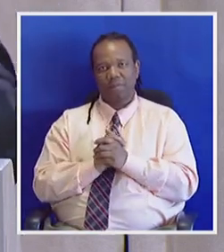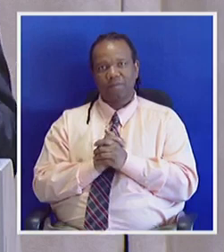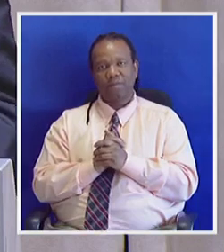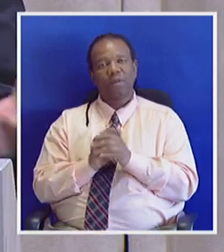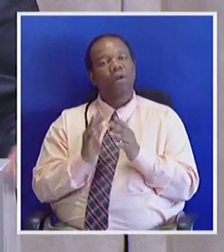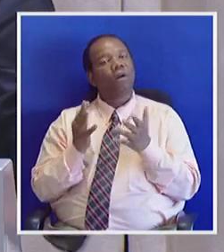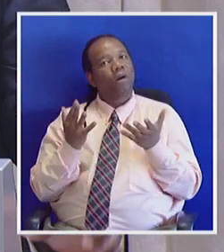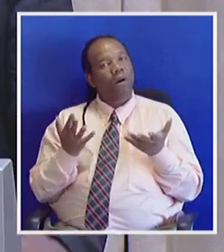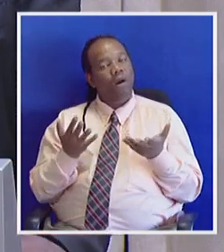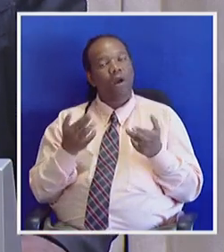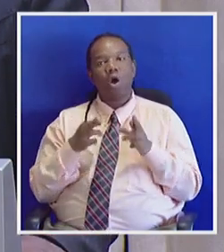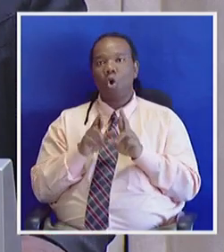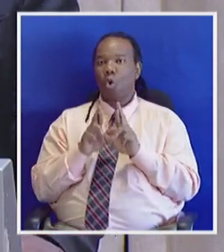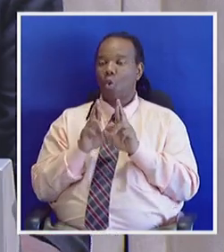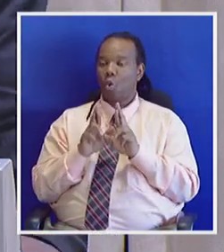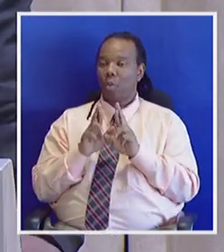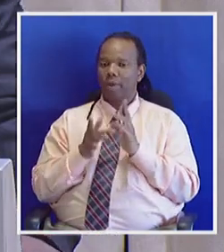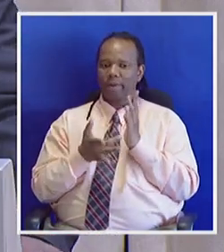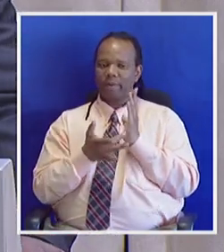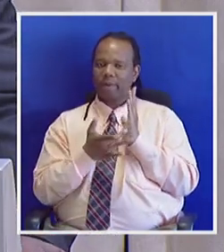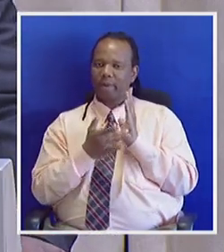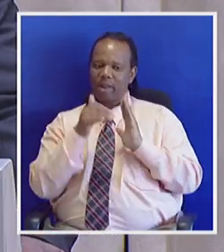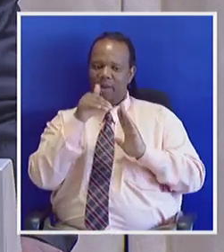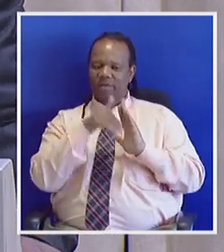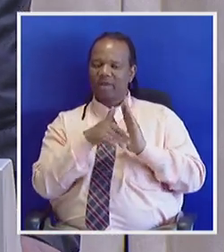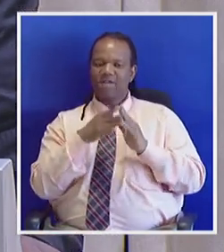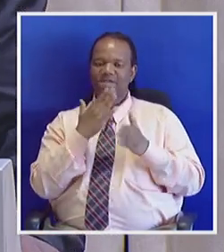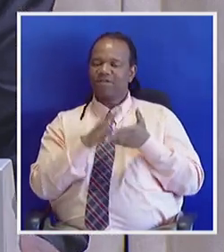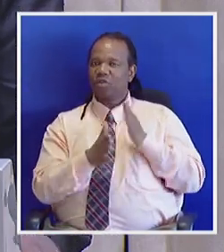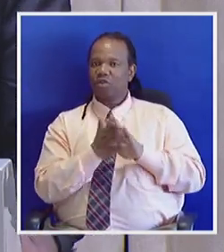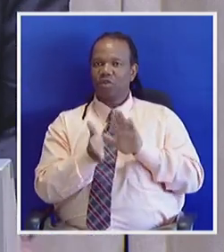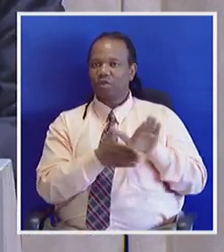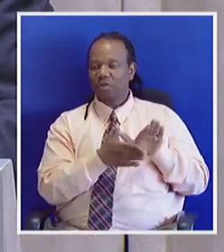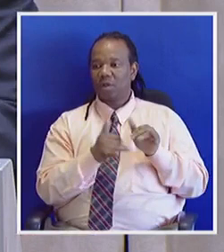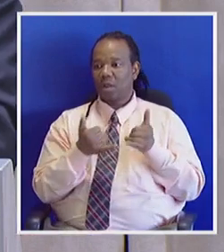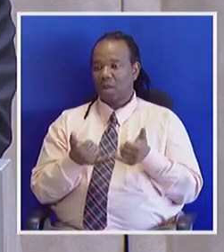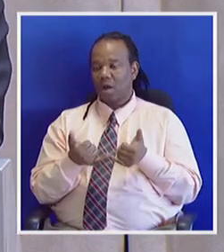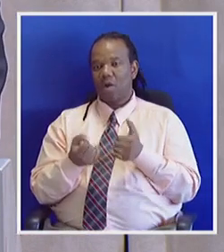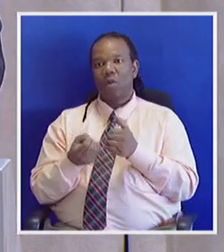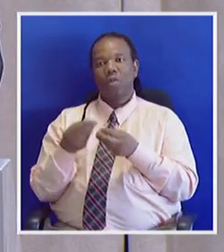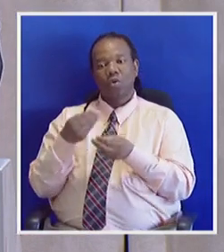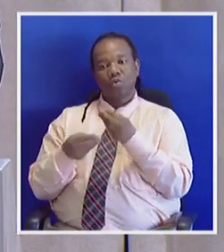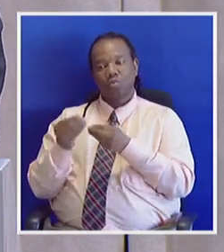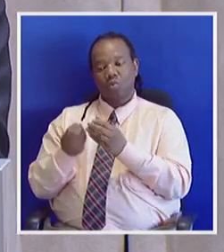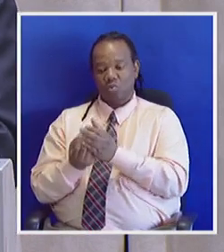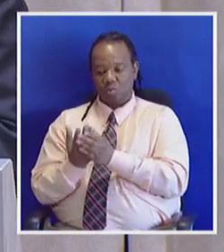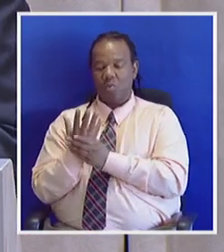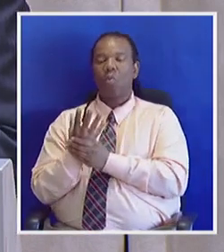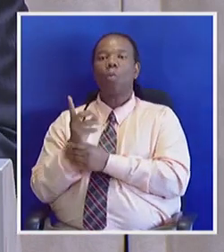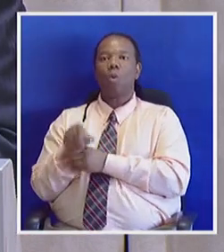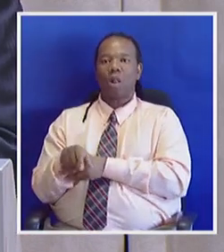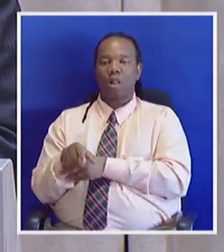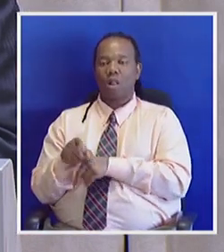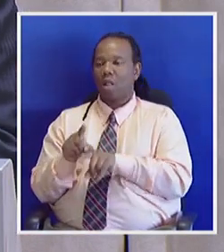have now come out of technical recession, to see further growth in our economy, and this will be greatly enhanced by